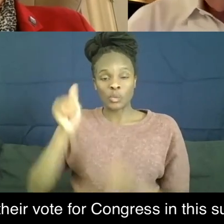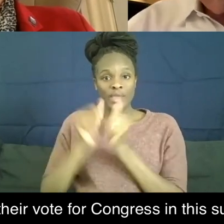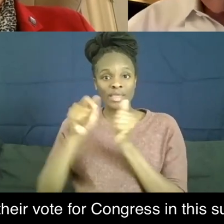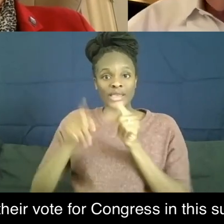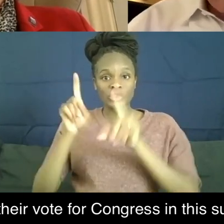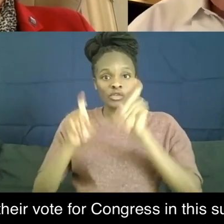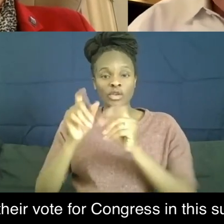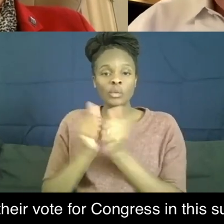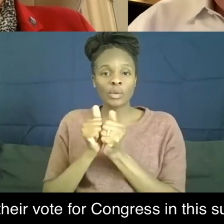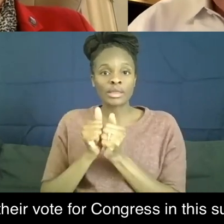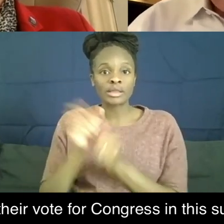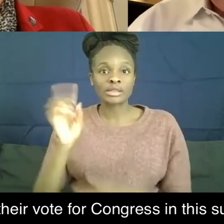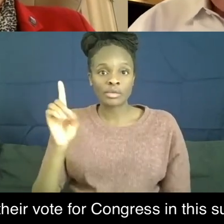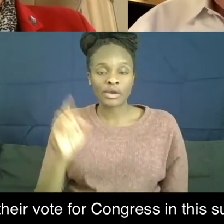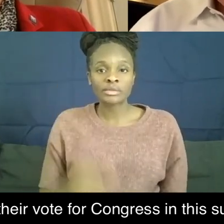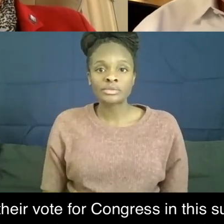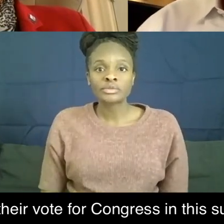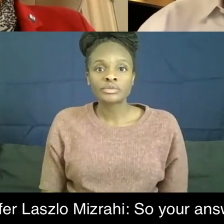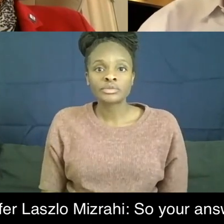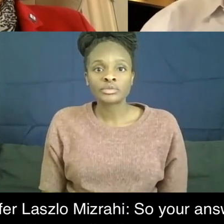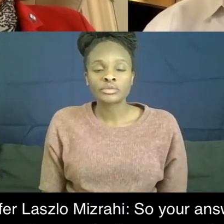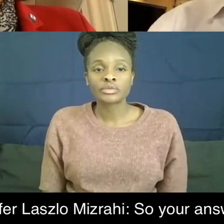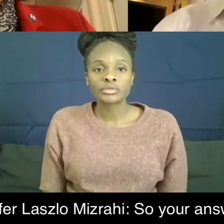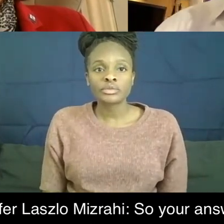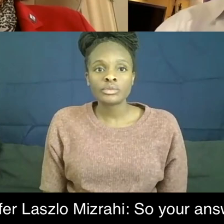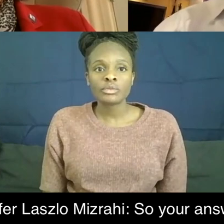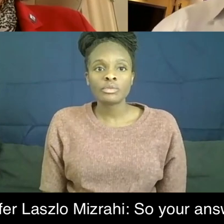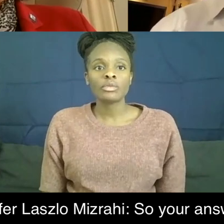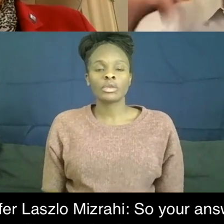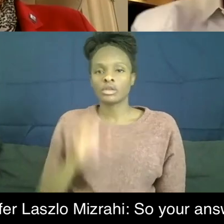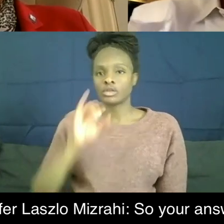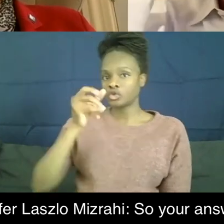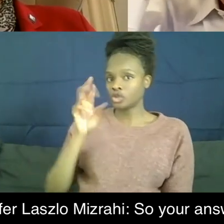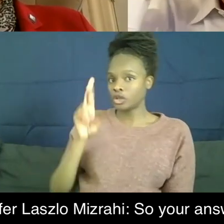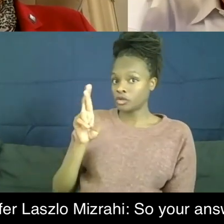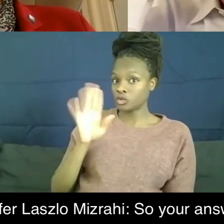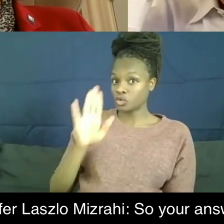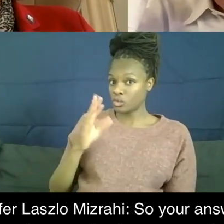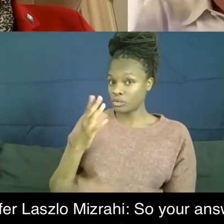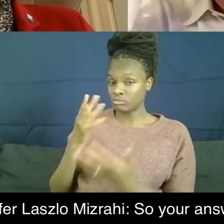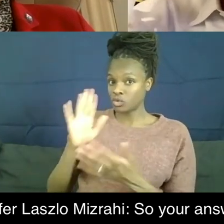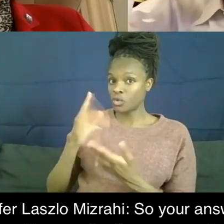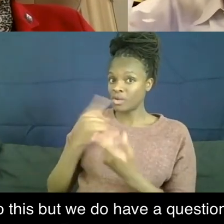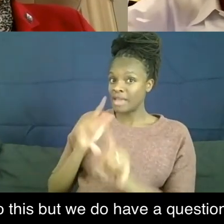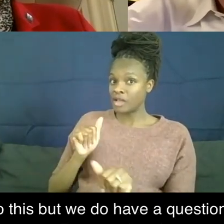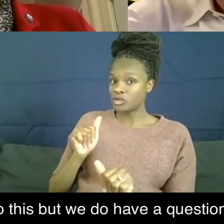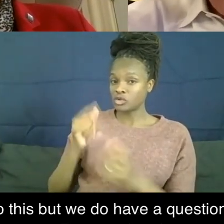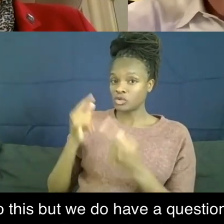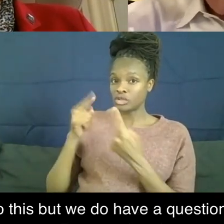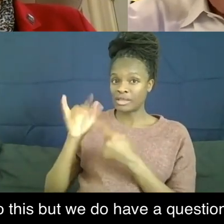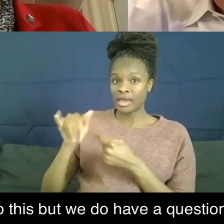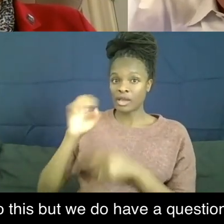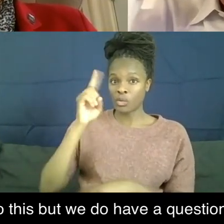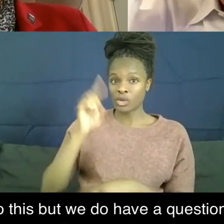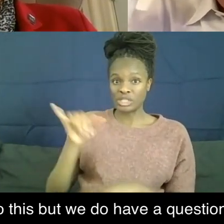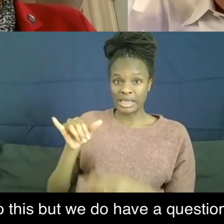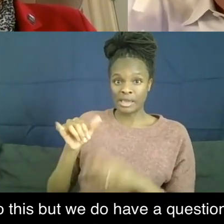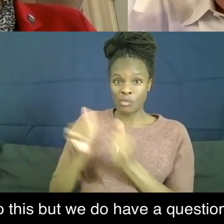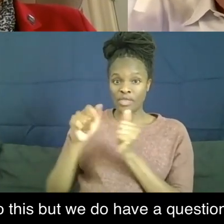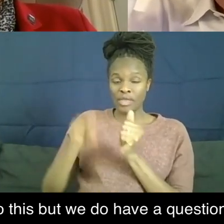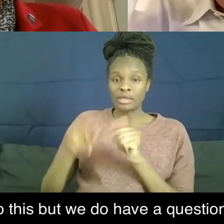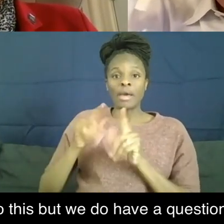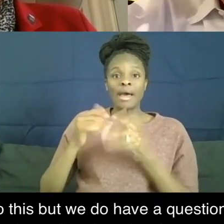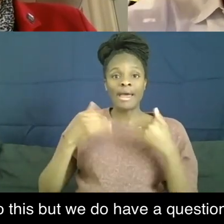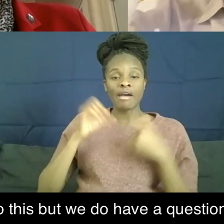enough to swing this election. So your answer to that question may be the same as it would be to this, but we do have a question